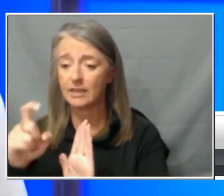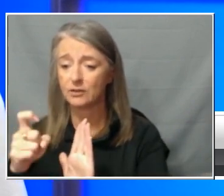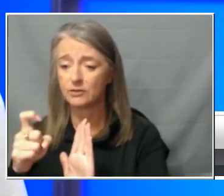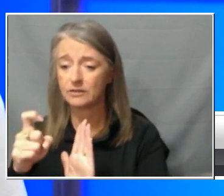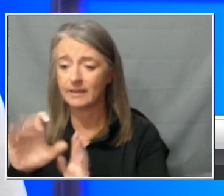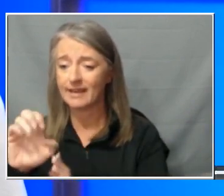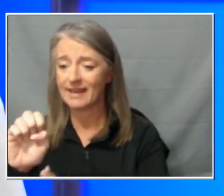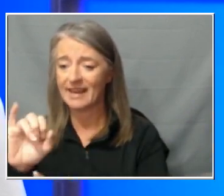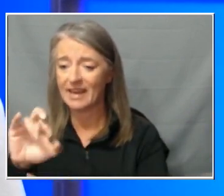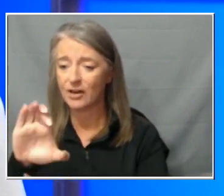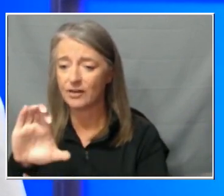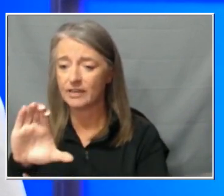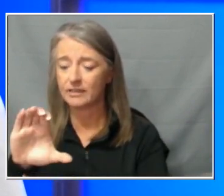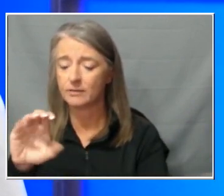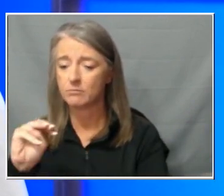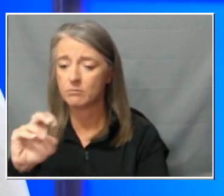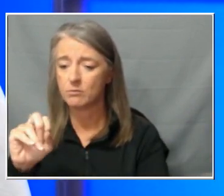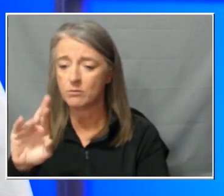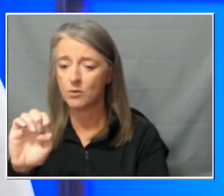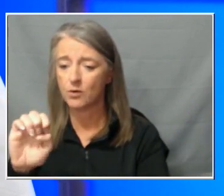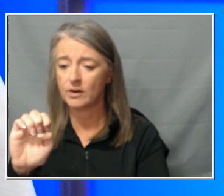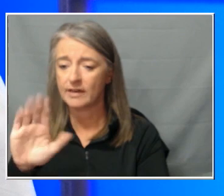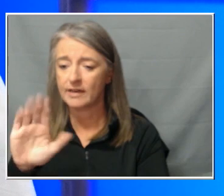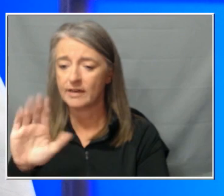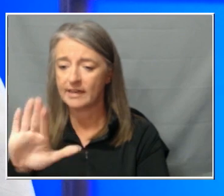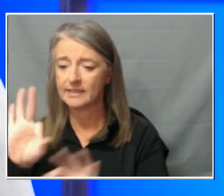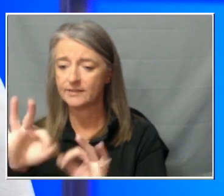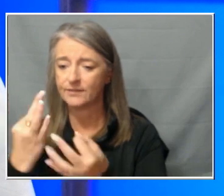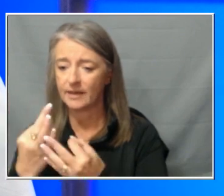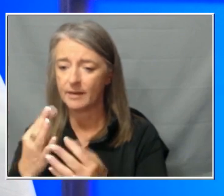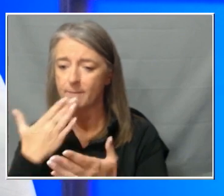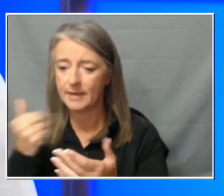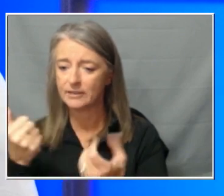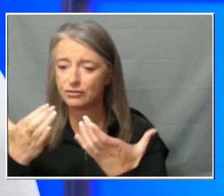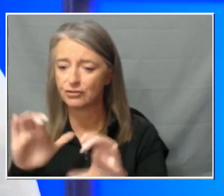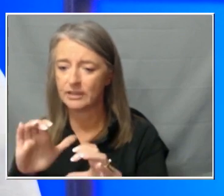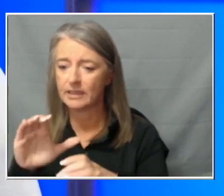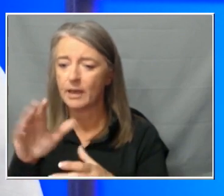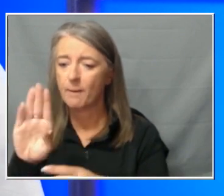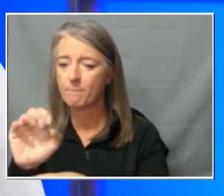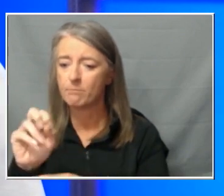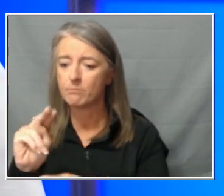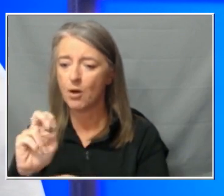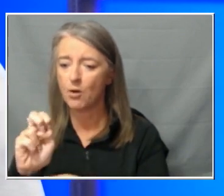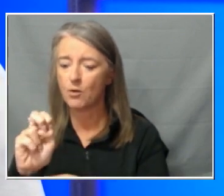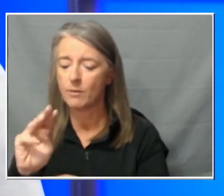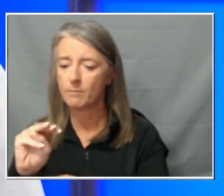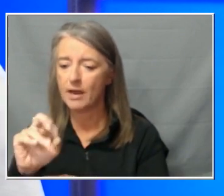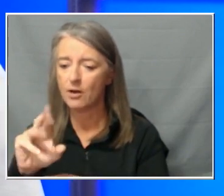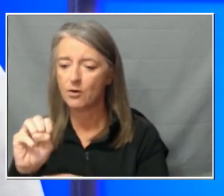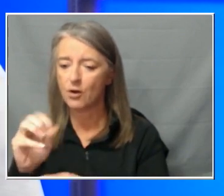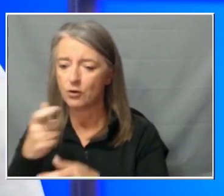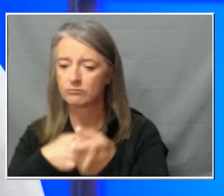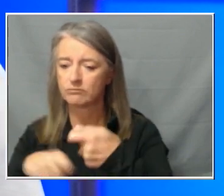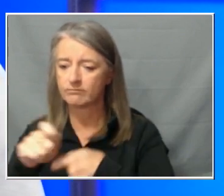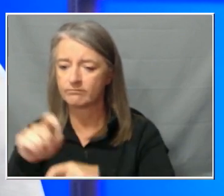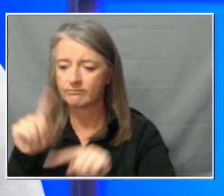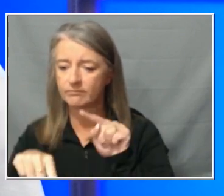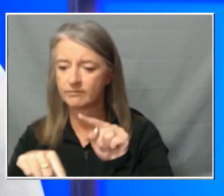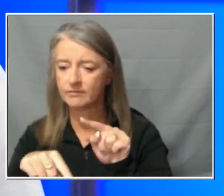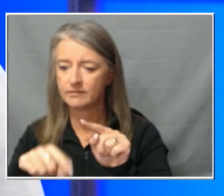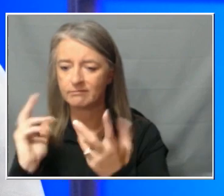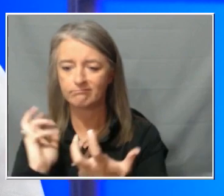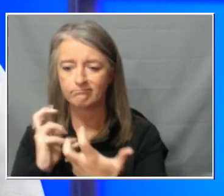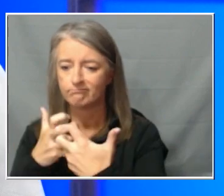family, to say the least. His best chance for survival was a bone marrow transplant, but he simply could not find a donor